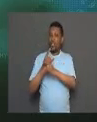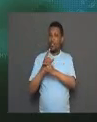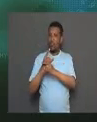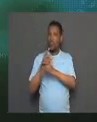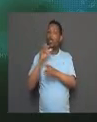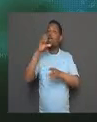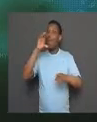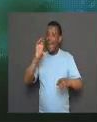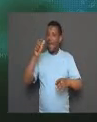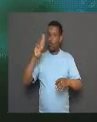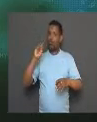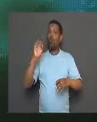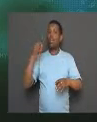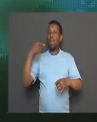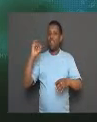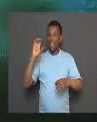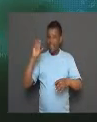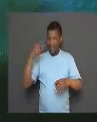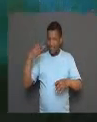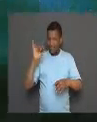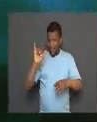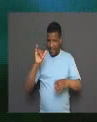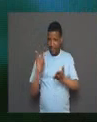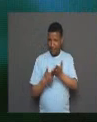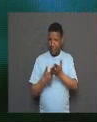and modern cartography.